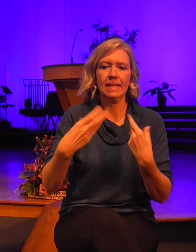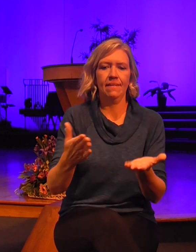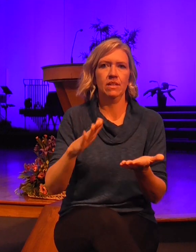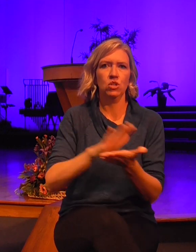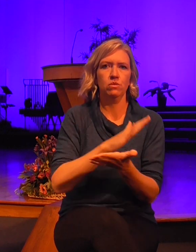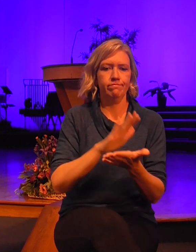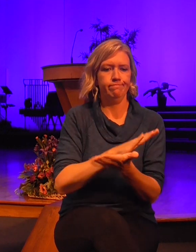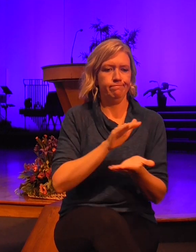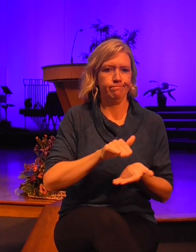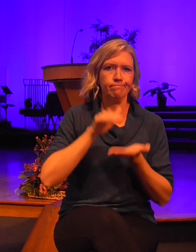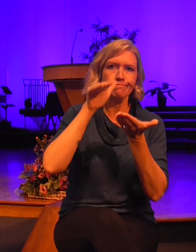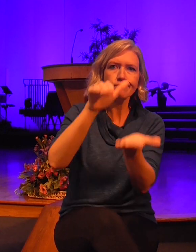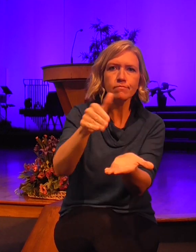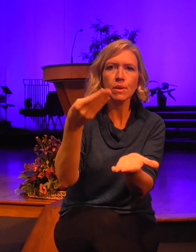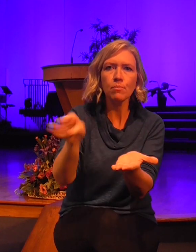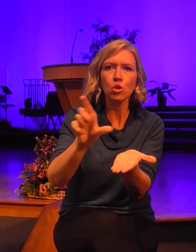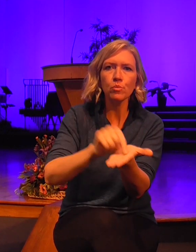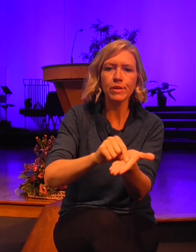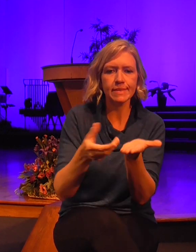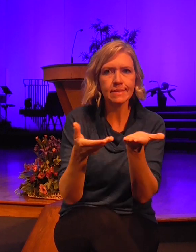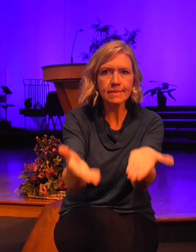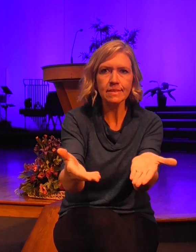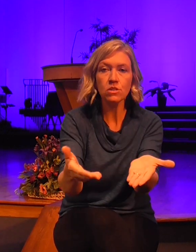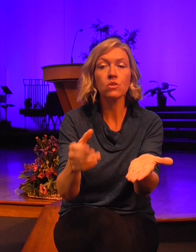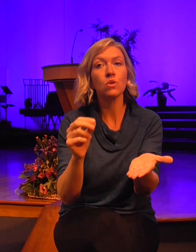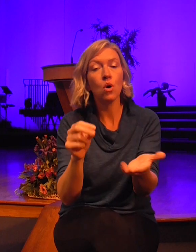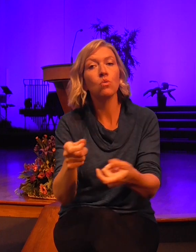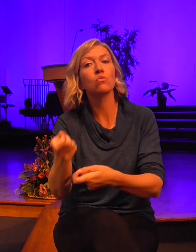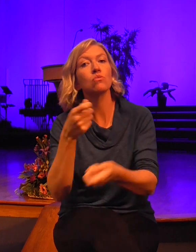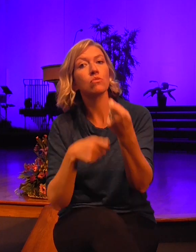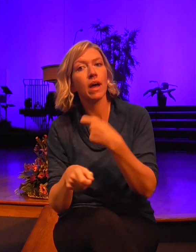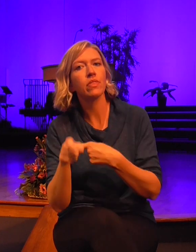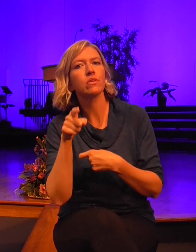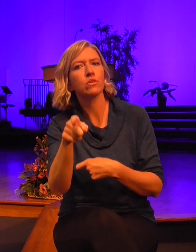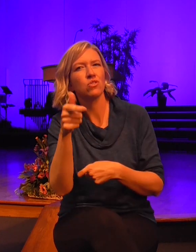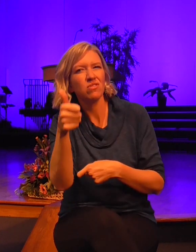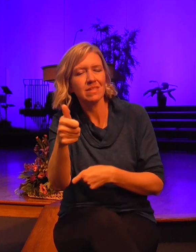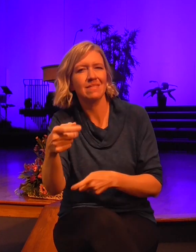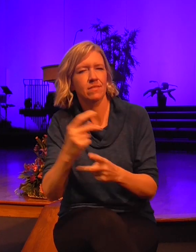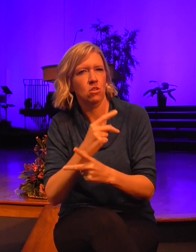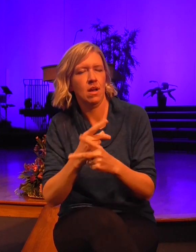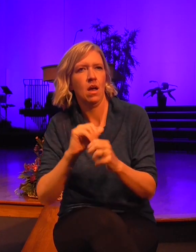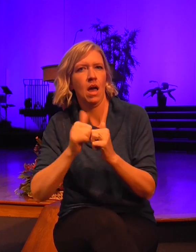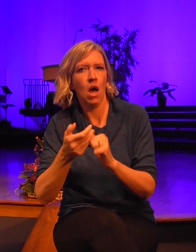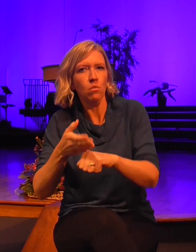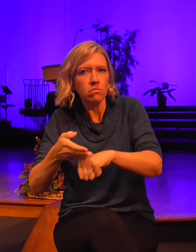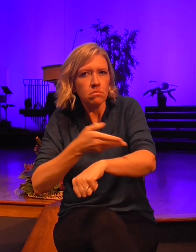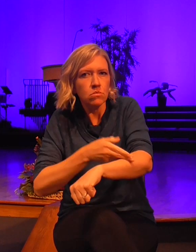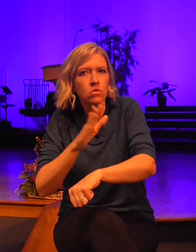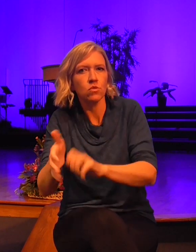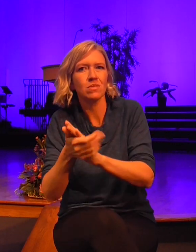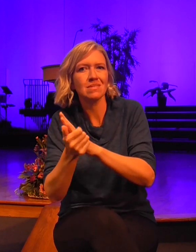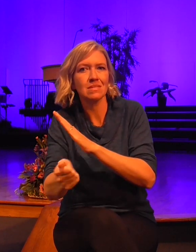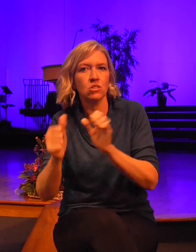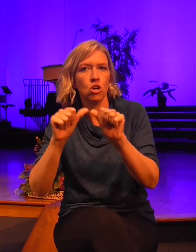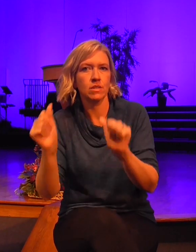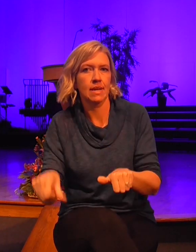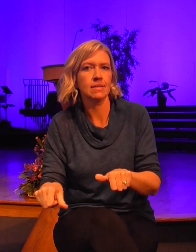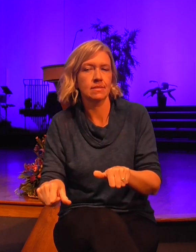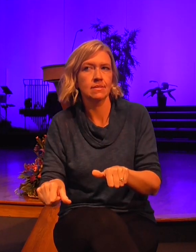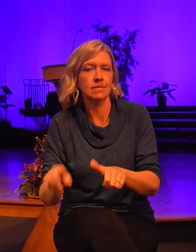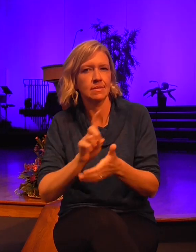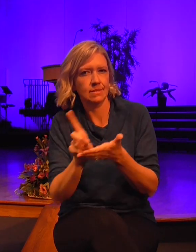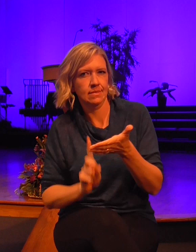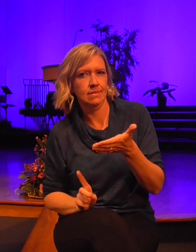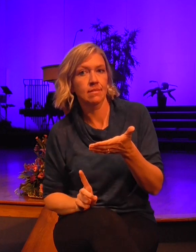blueprints. Rather, you are going to find out how to be a better architect. Your life does not exist